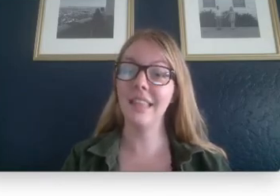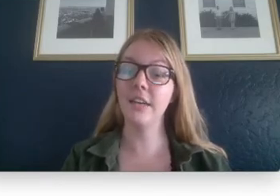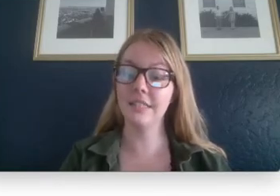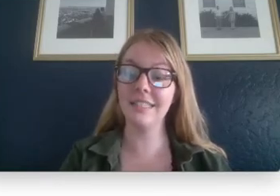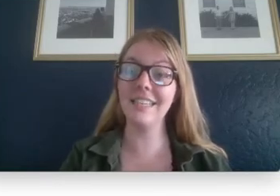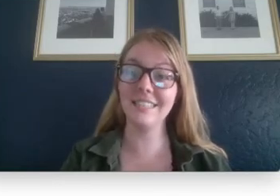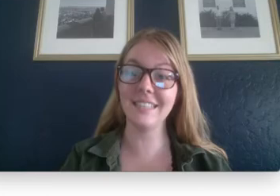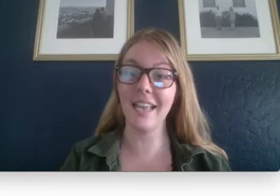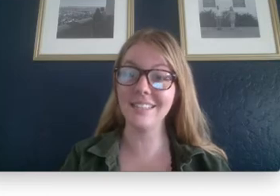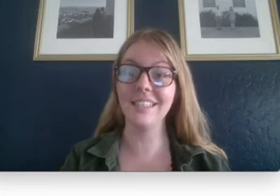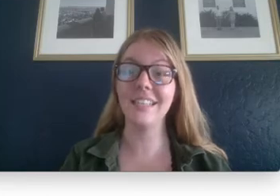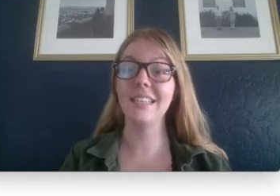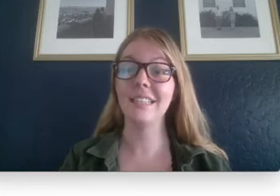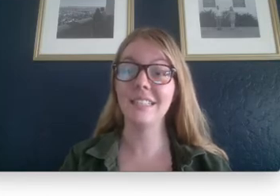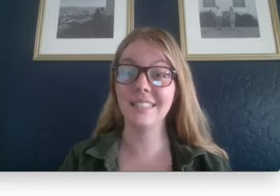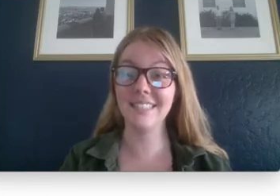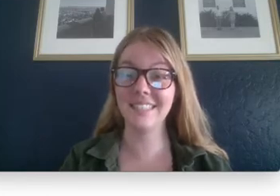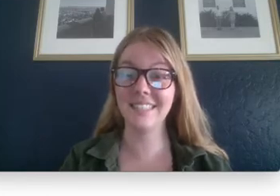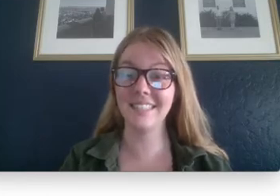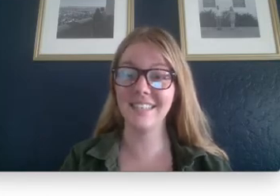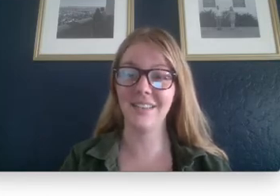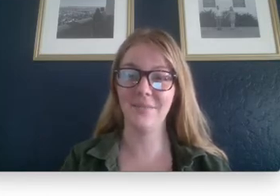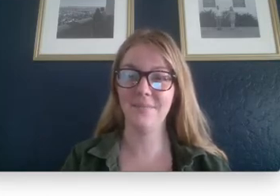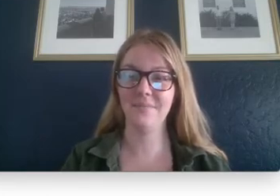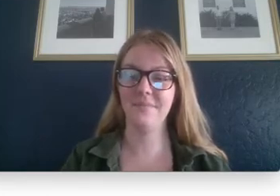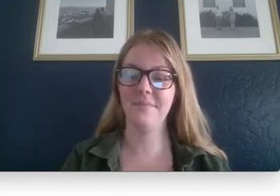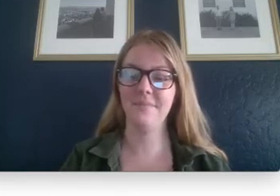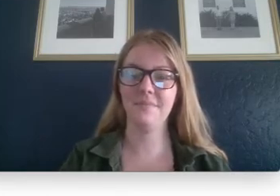The letter Z says Z.